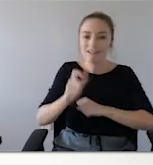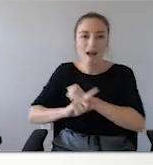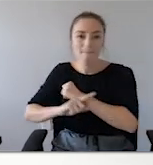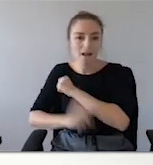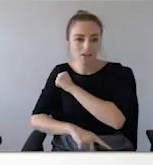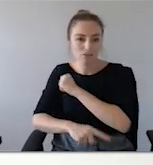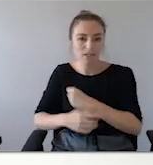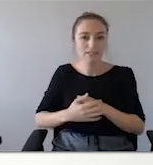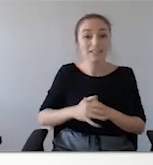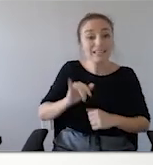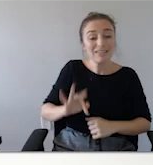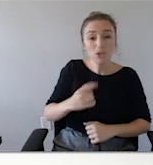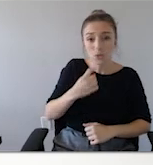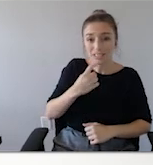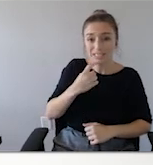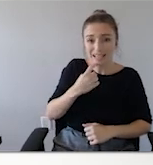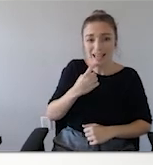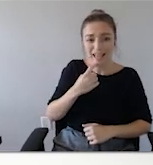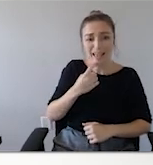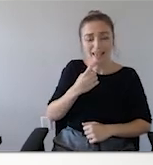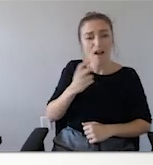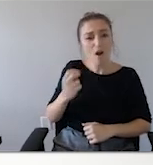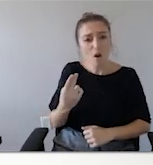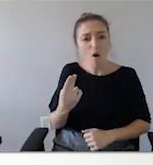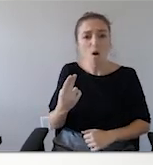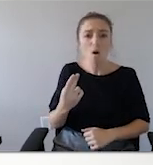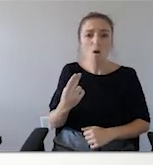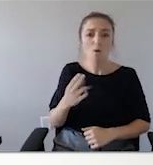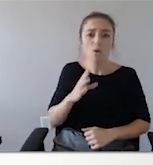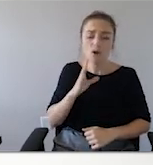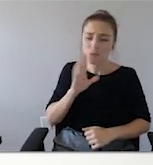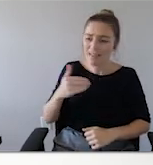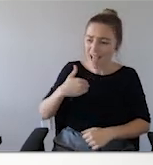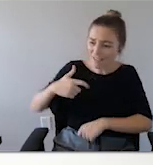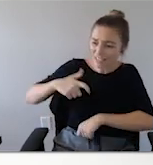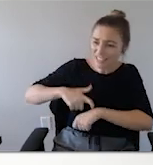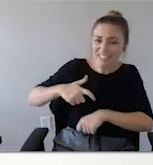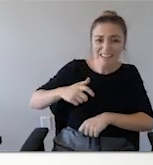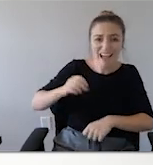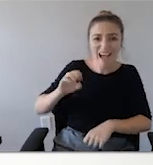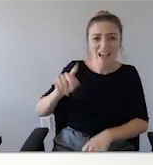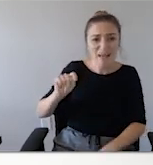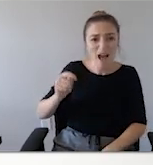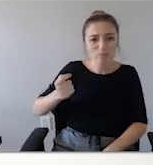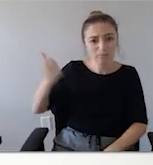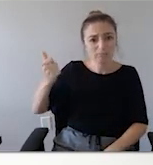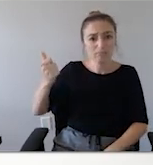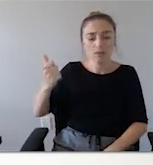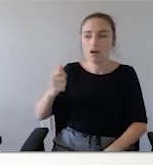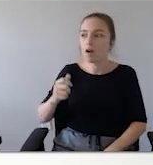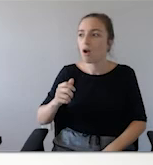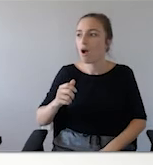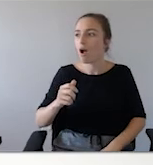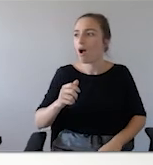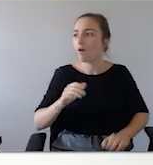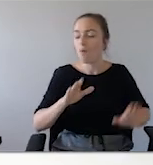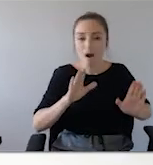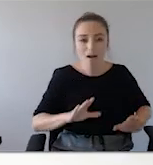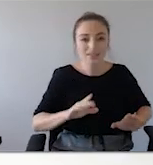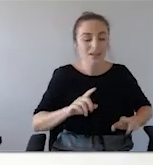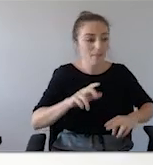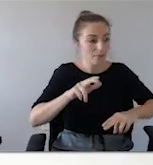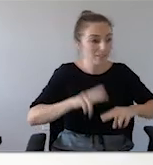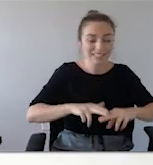out. Yes. Oh, God. This is so awesome. I get to go over there away from all these other people, these little people that keep getting